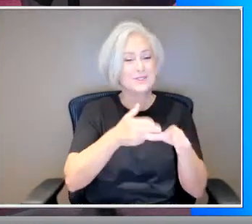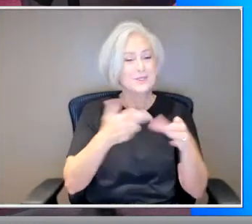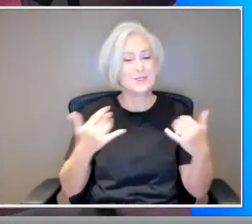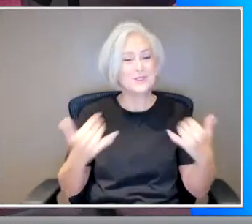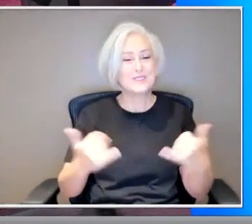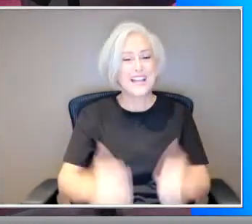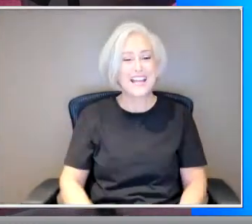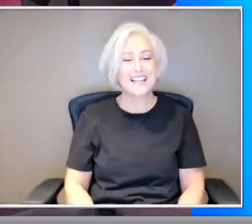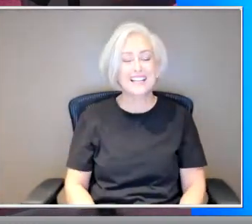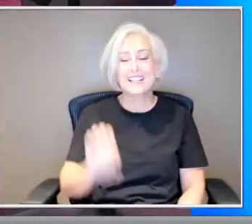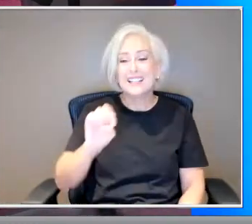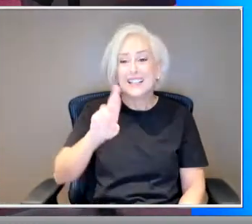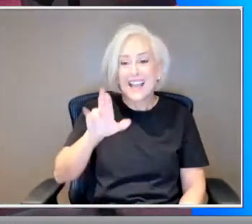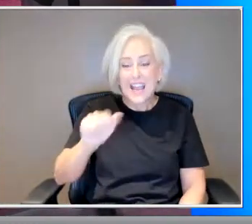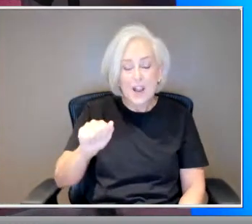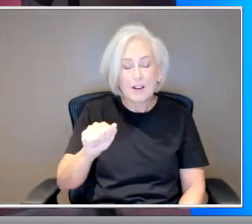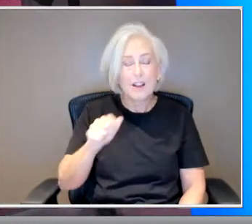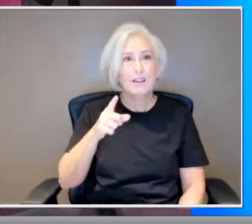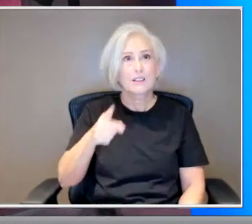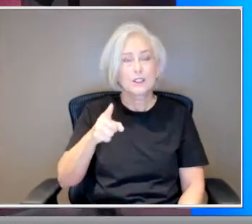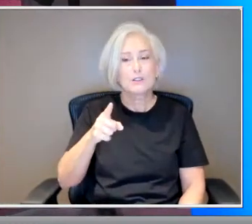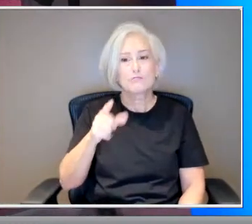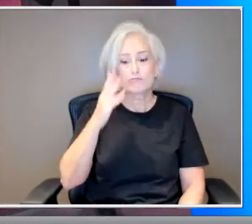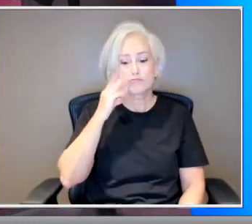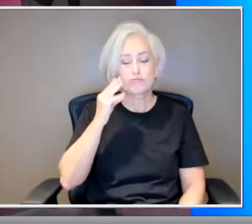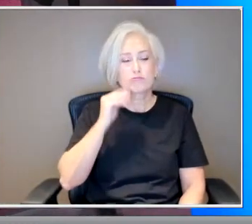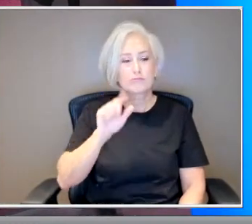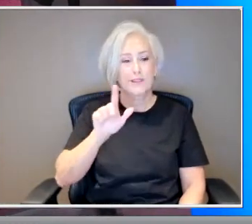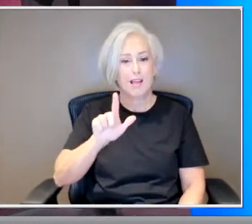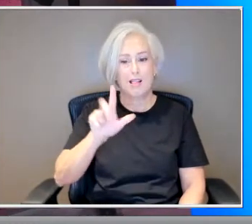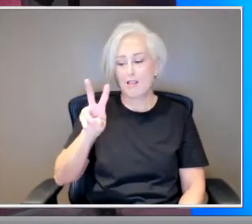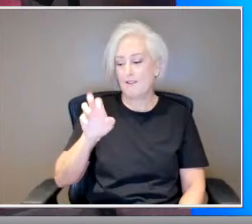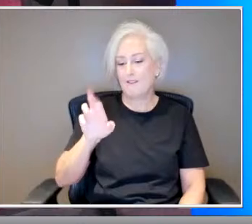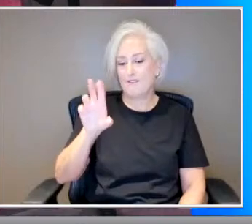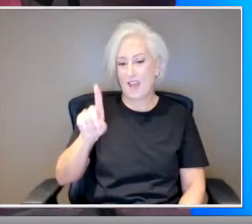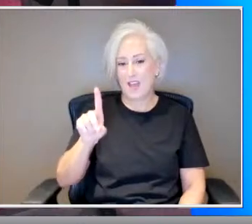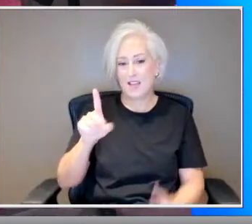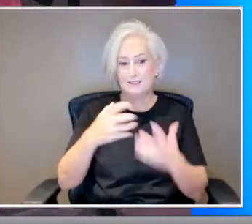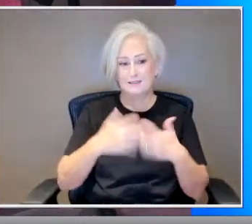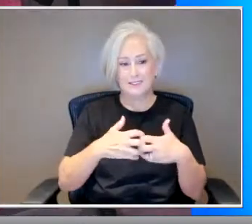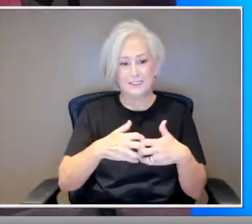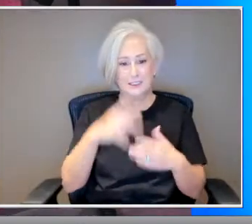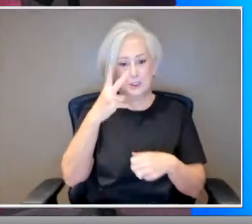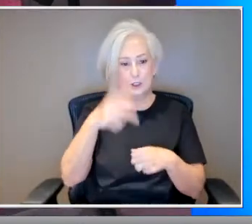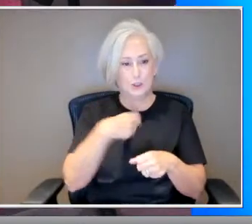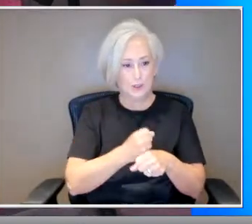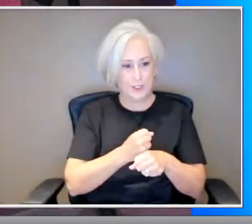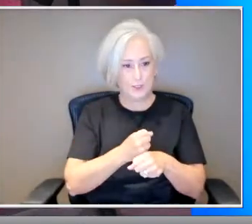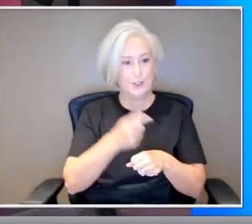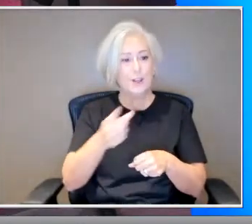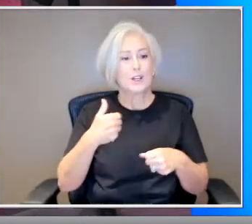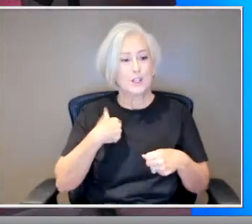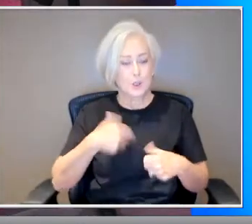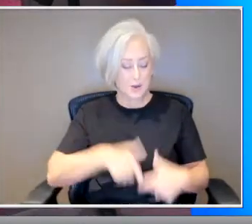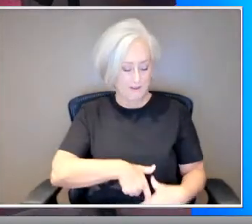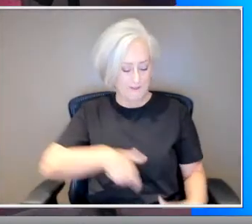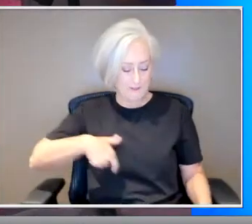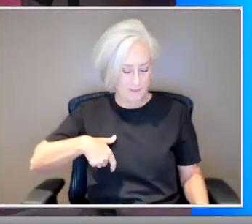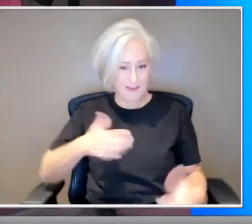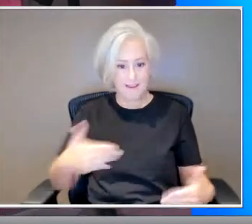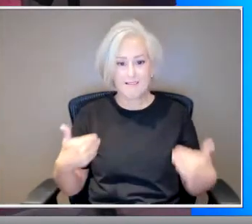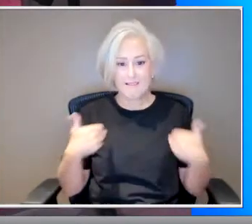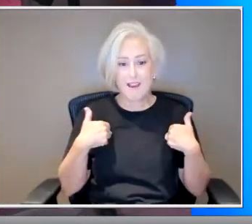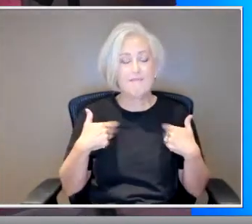Erica, right out of the gate, you've had the Elvet for 2 years. Yes. You've got your bag, your trusty bag with you in your lap. How are you feeling today? I feel